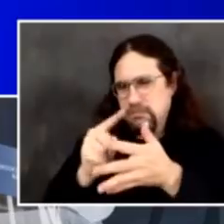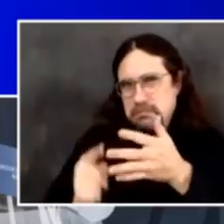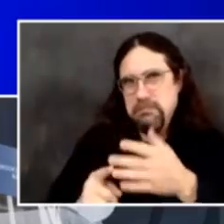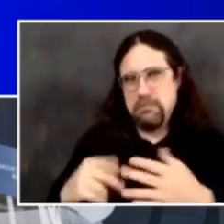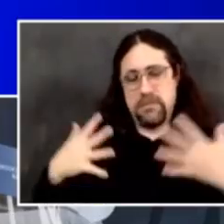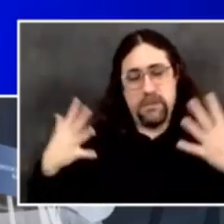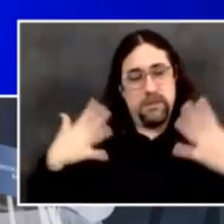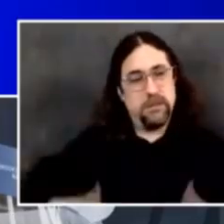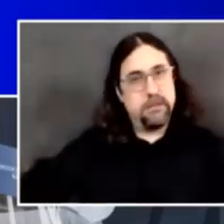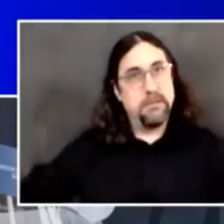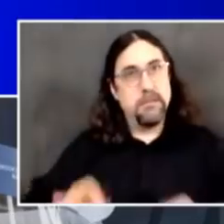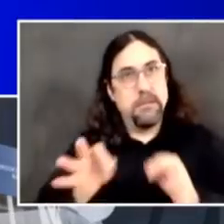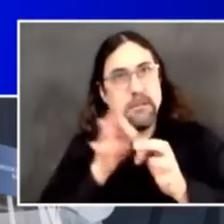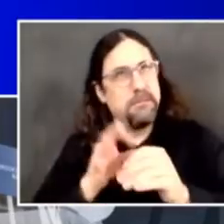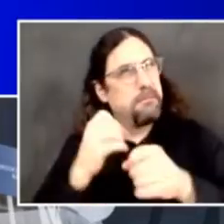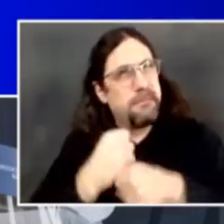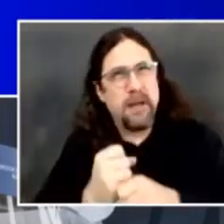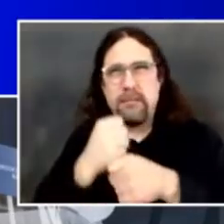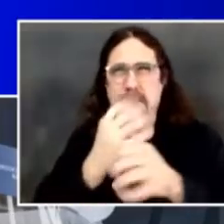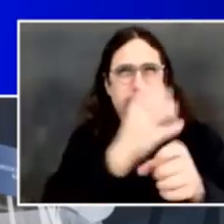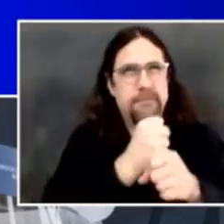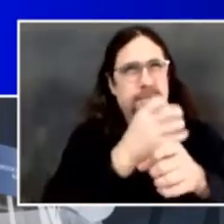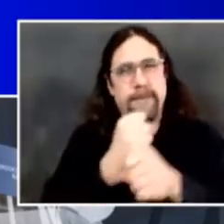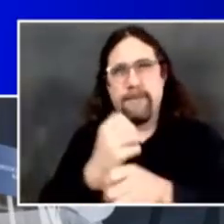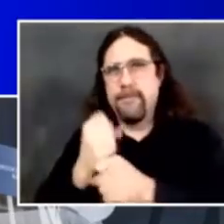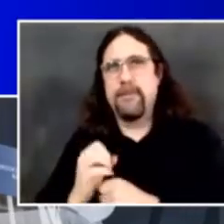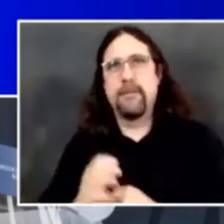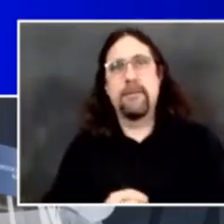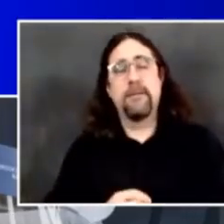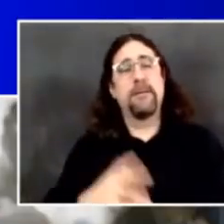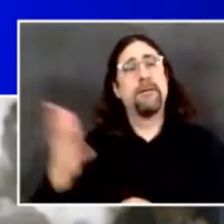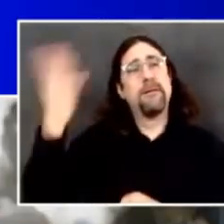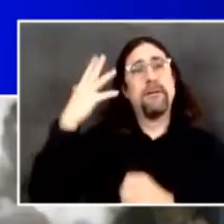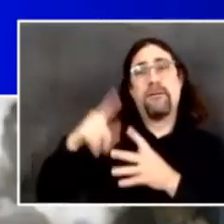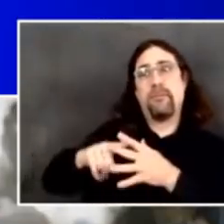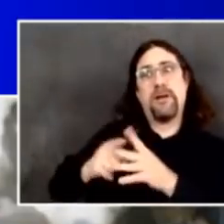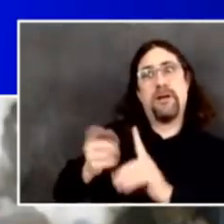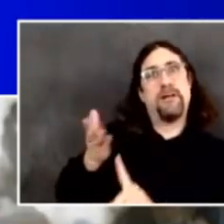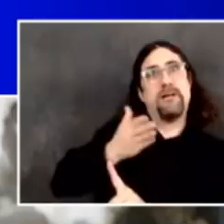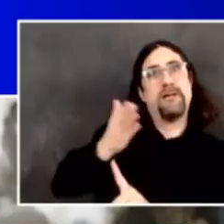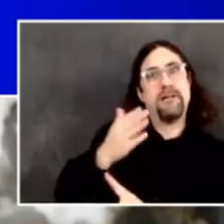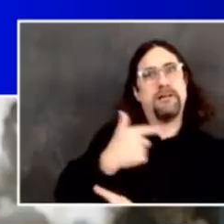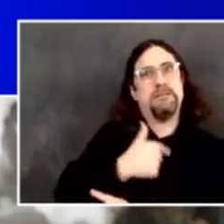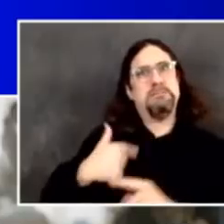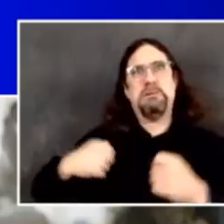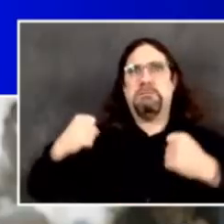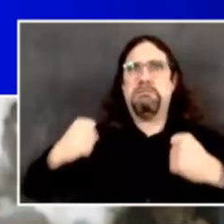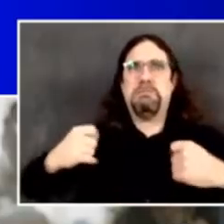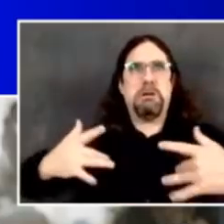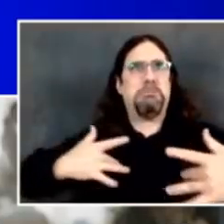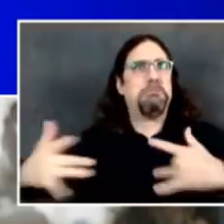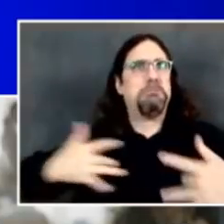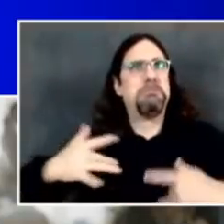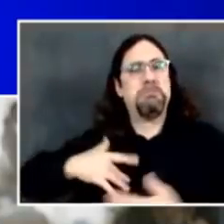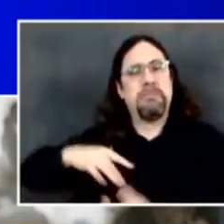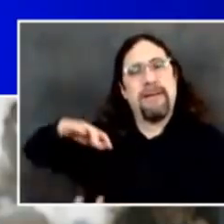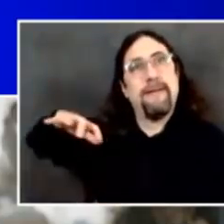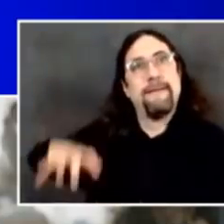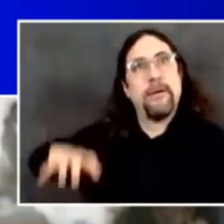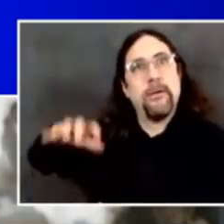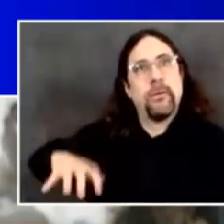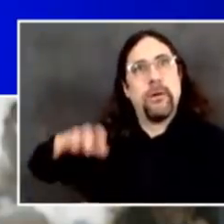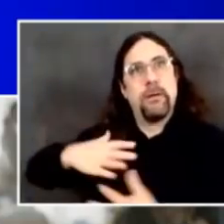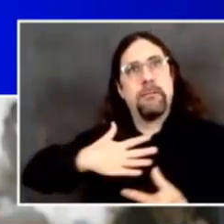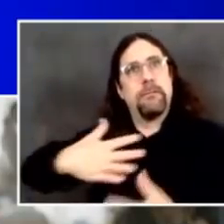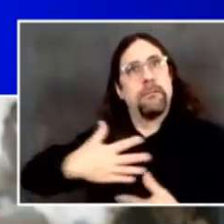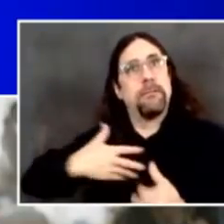an amazing effort. The surgical gowns that have been both created here in New York City, never were produced